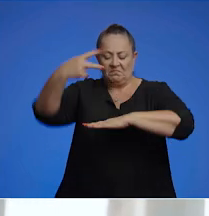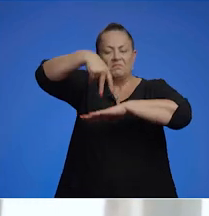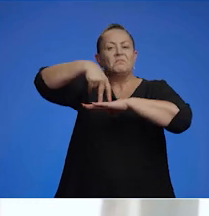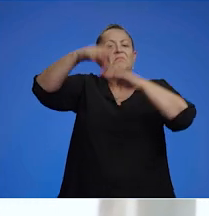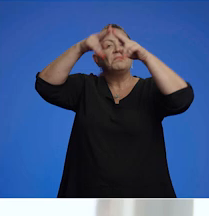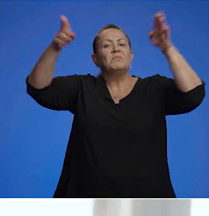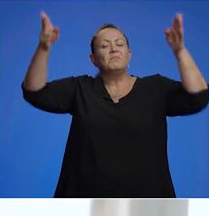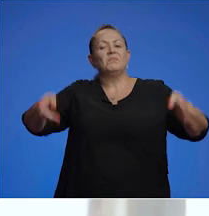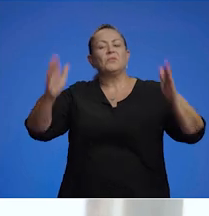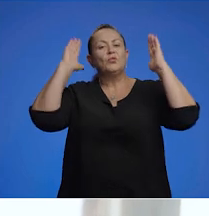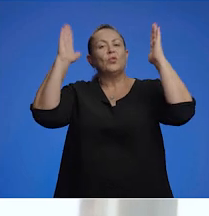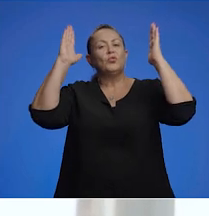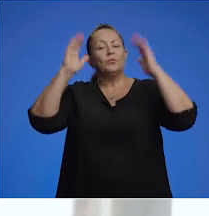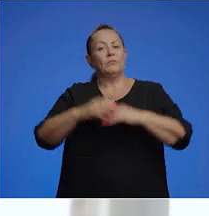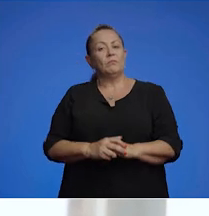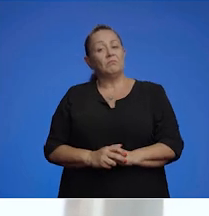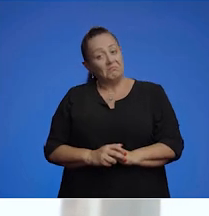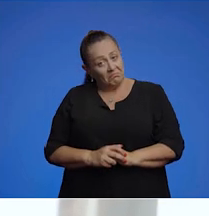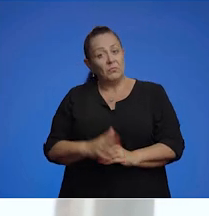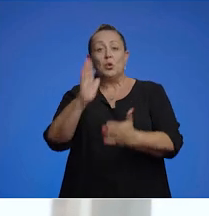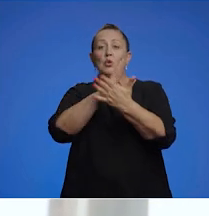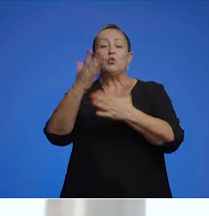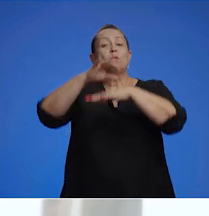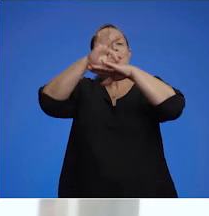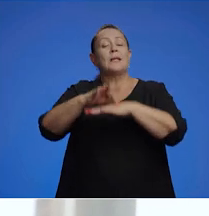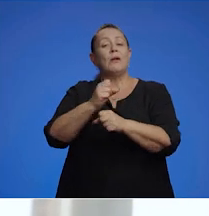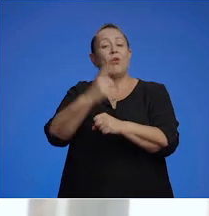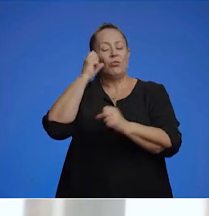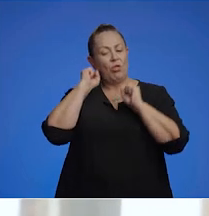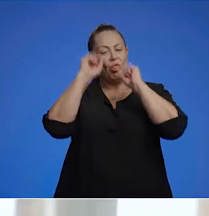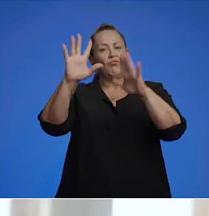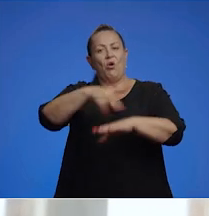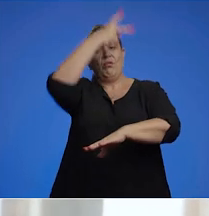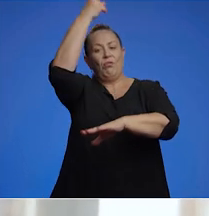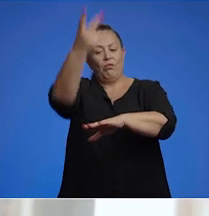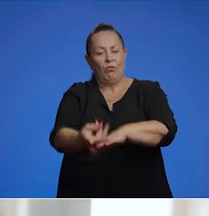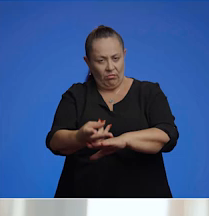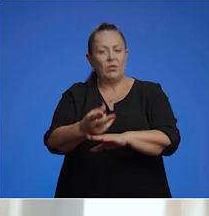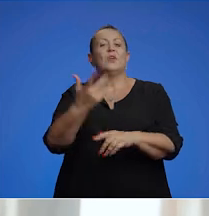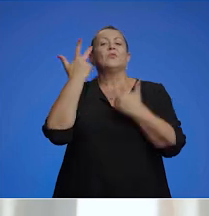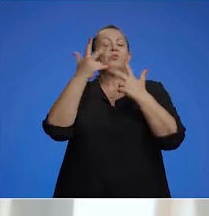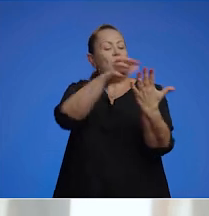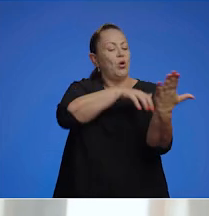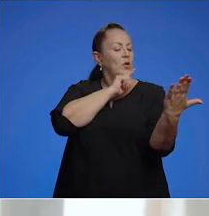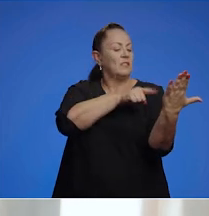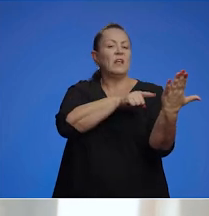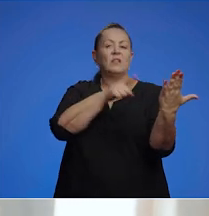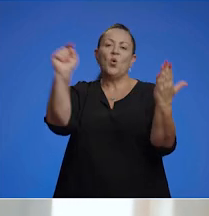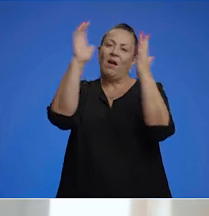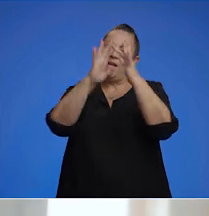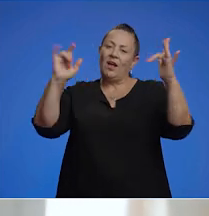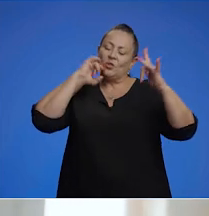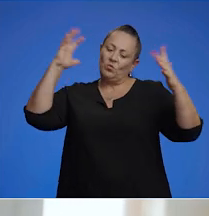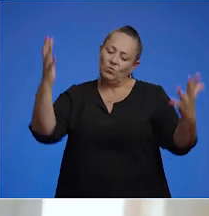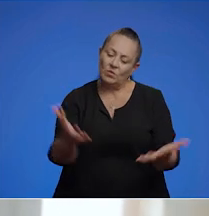of the temple. "If you are the Son of God," he said, "throw yourself down from here, for Scripture says, he will put